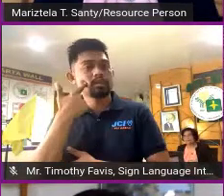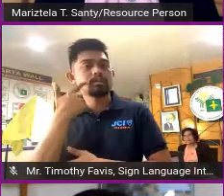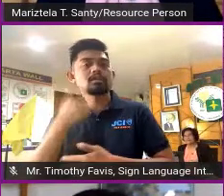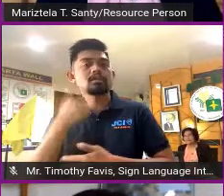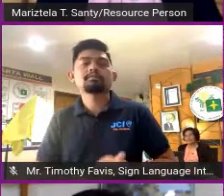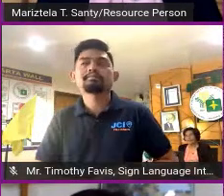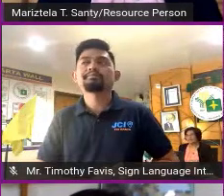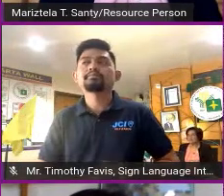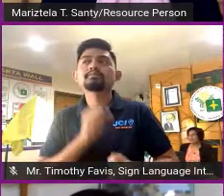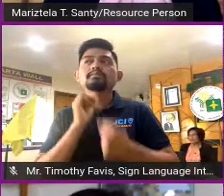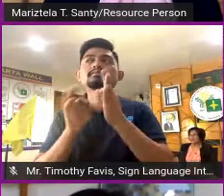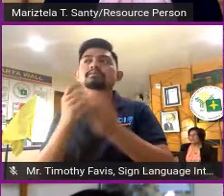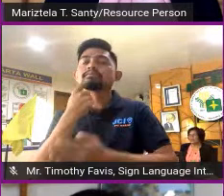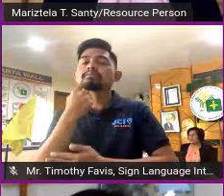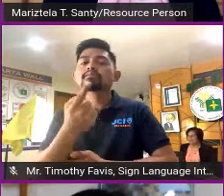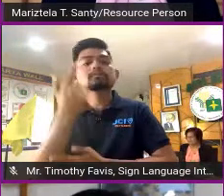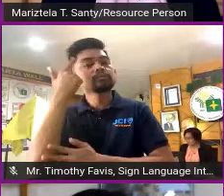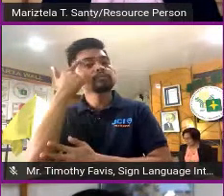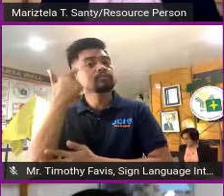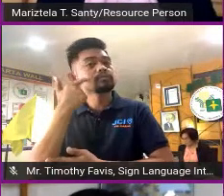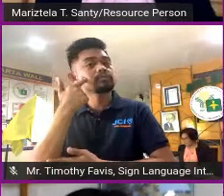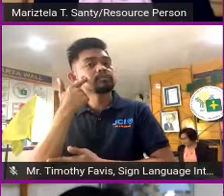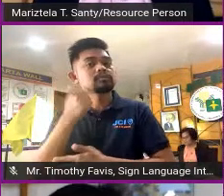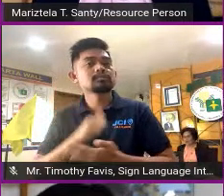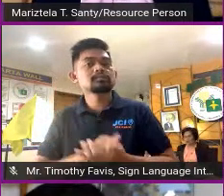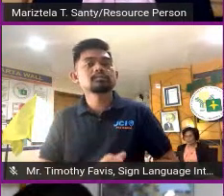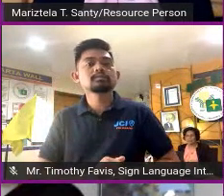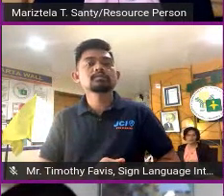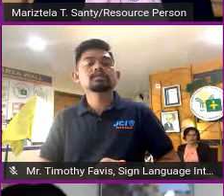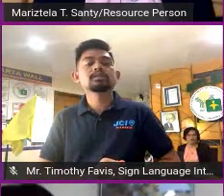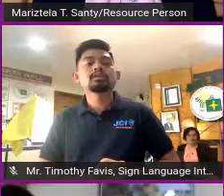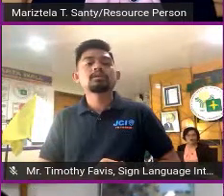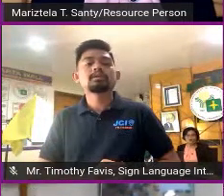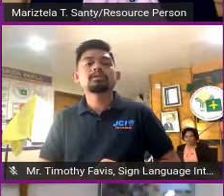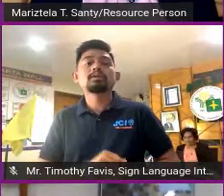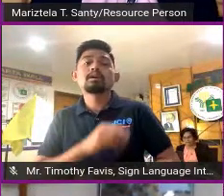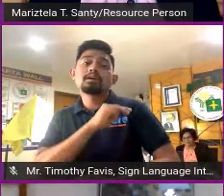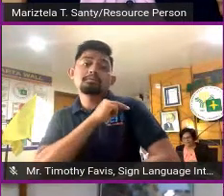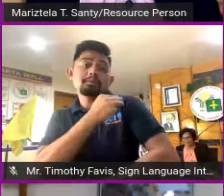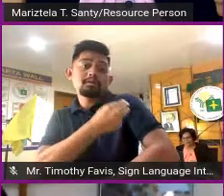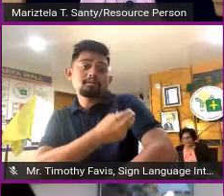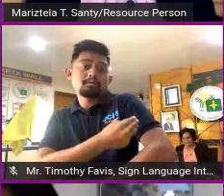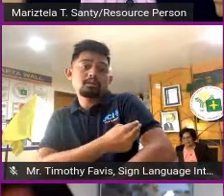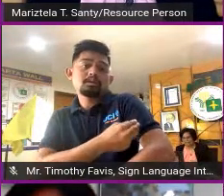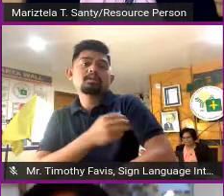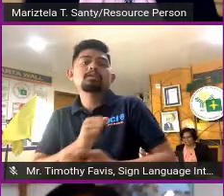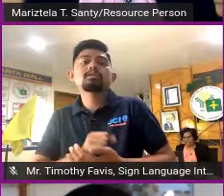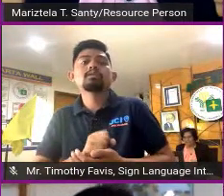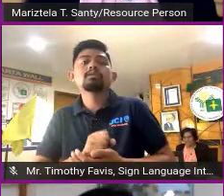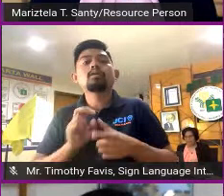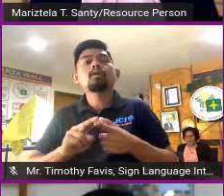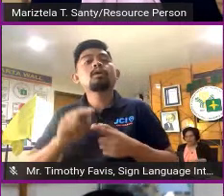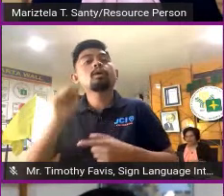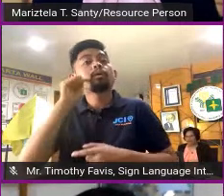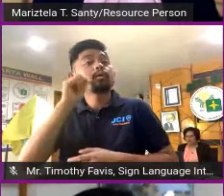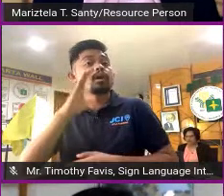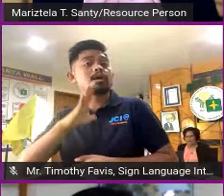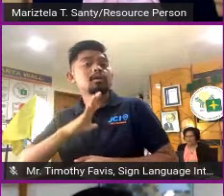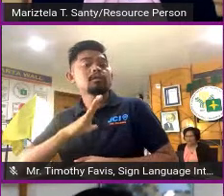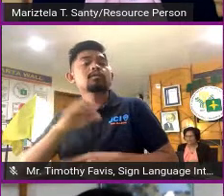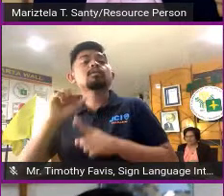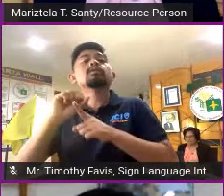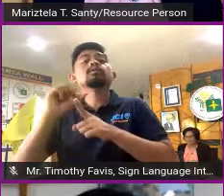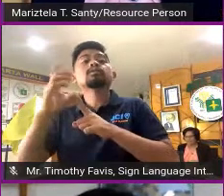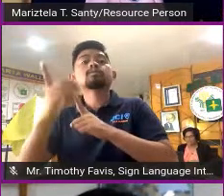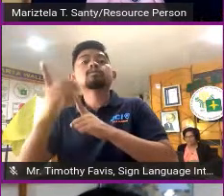It kasi pag sinabi natin gender, it is masculine or feminine. It is